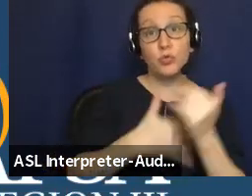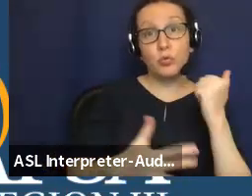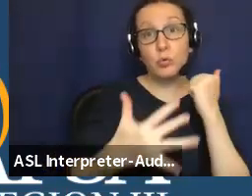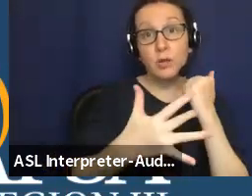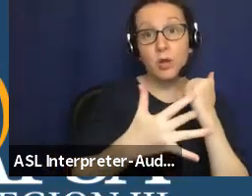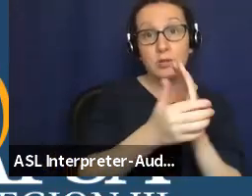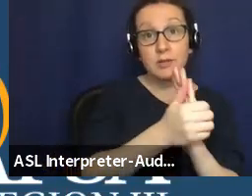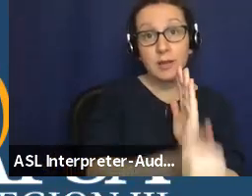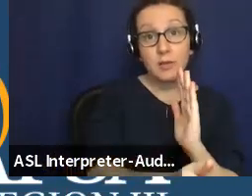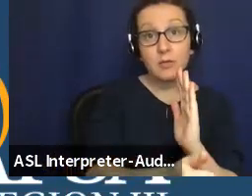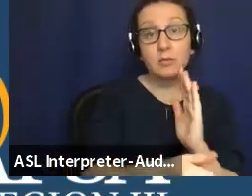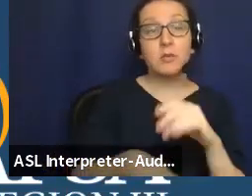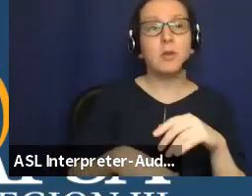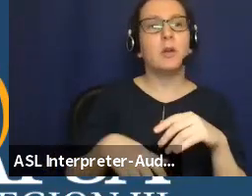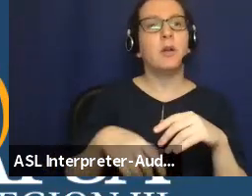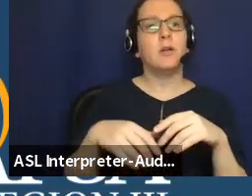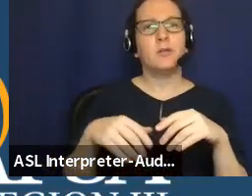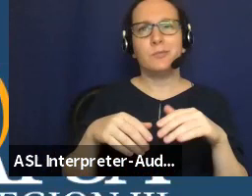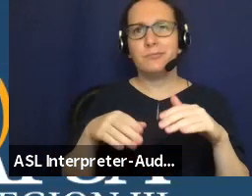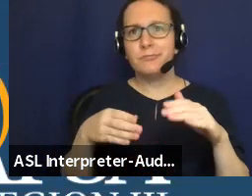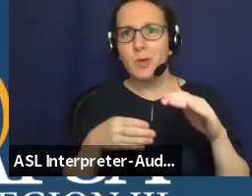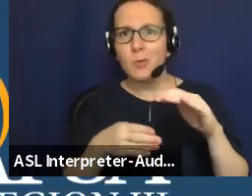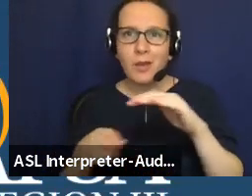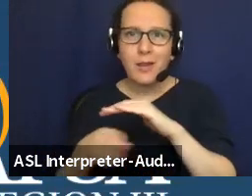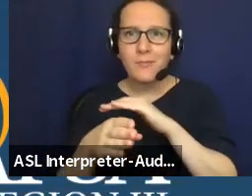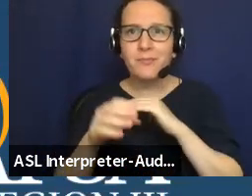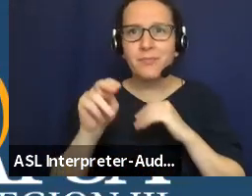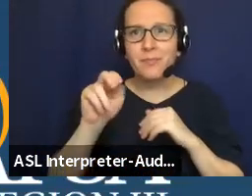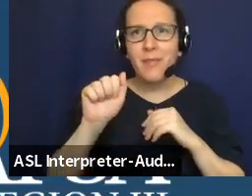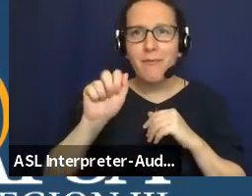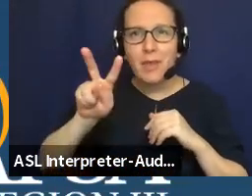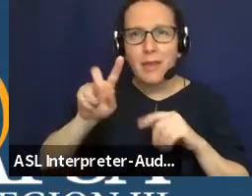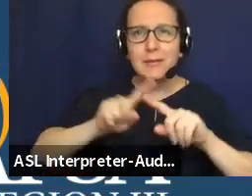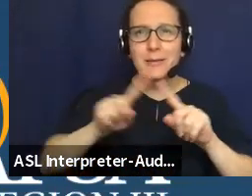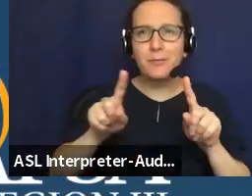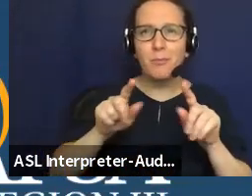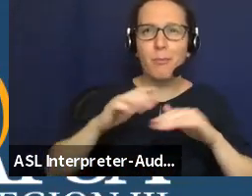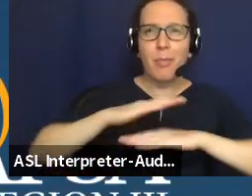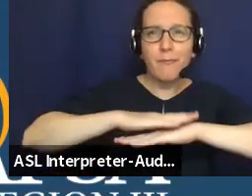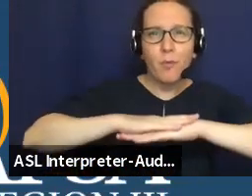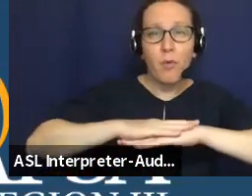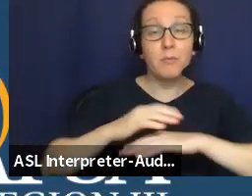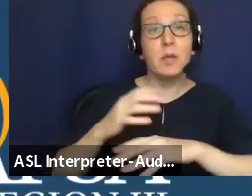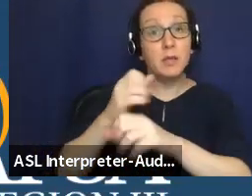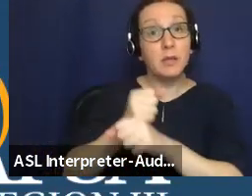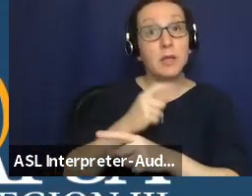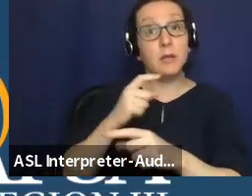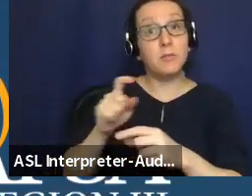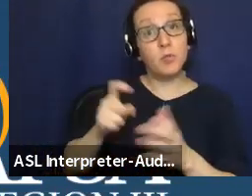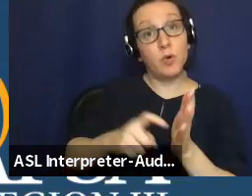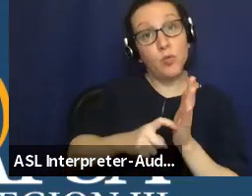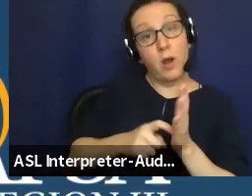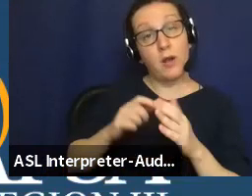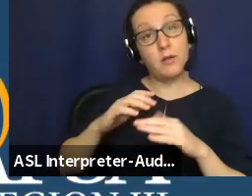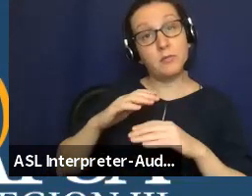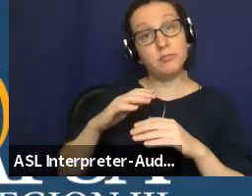to effectively navigate different platforms, having the necessary equipment to participate. And then for this group, that's